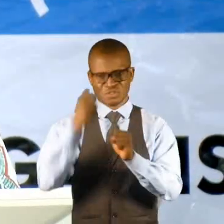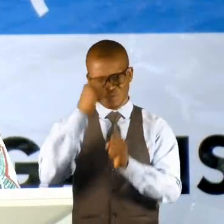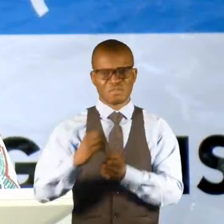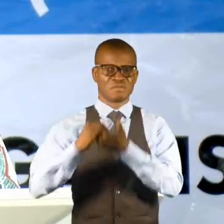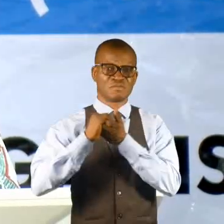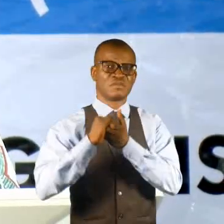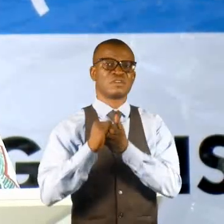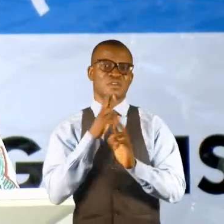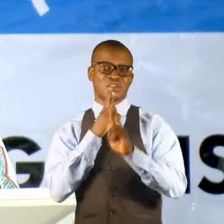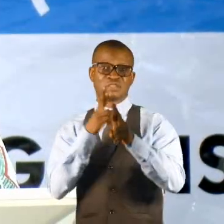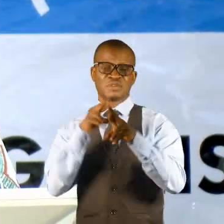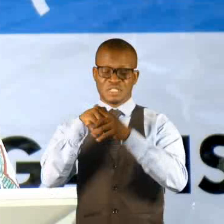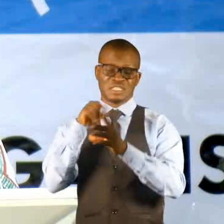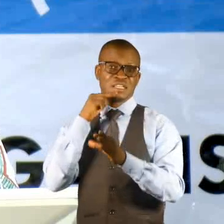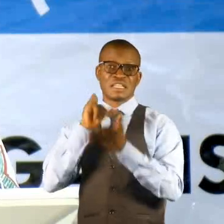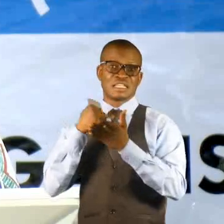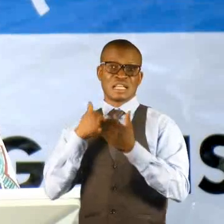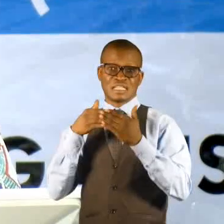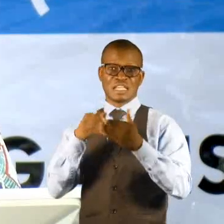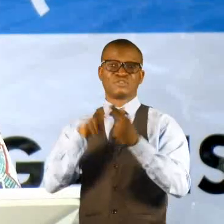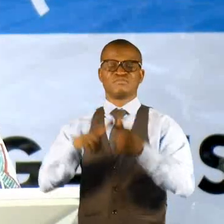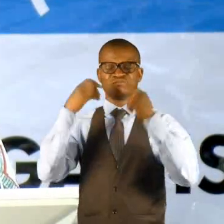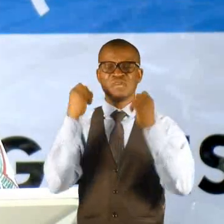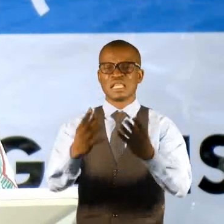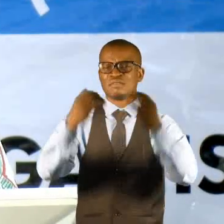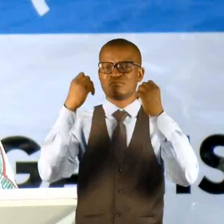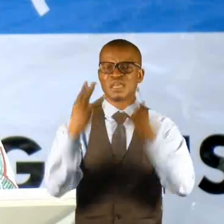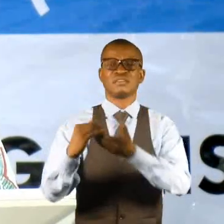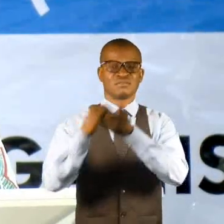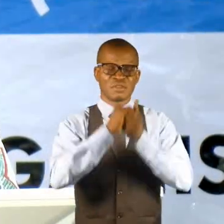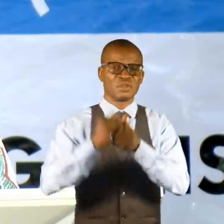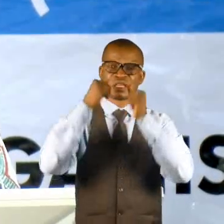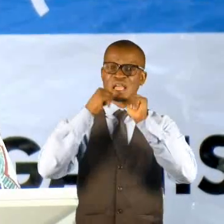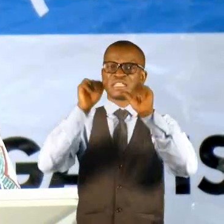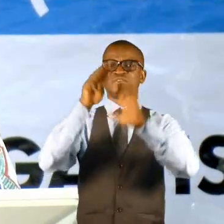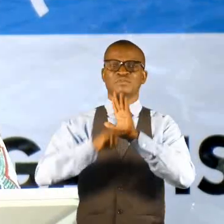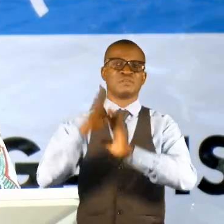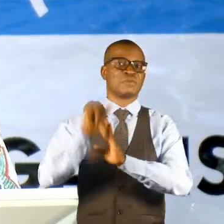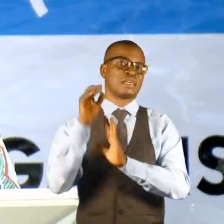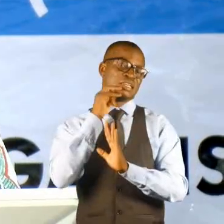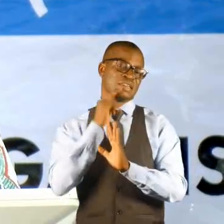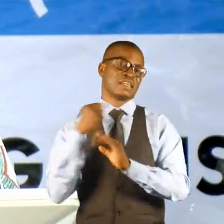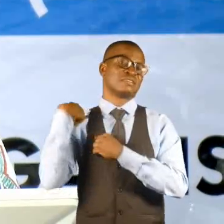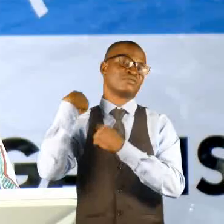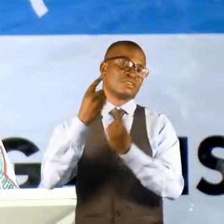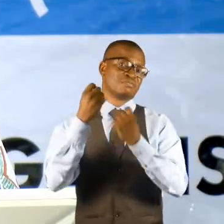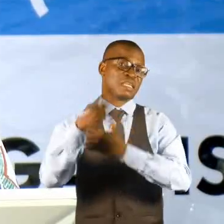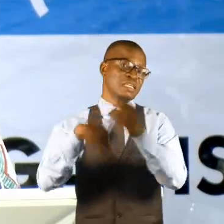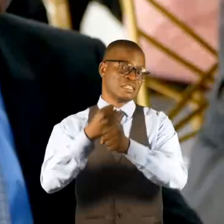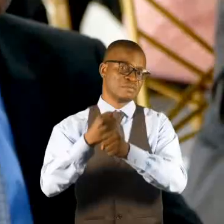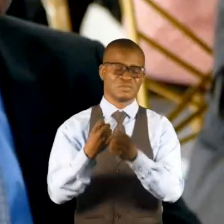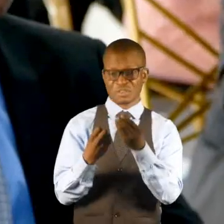coordinated response to human trafficking in Nigeria, which has led to many collective achievements recorded by Nigeria over the